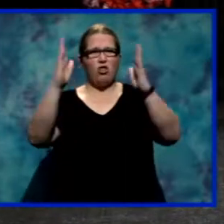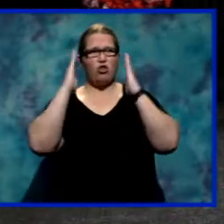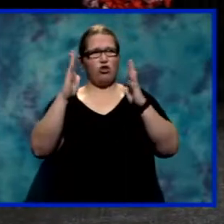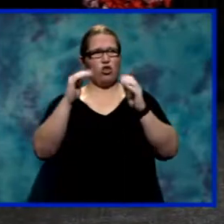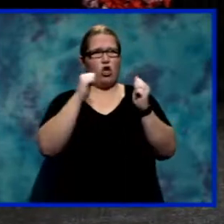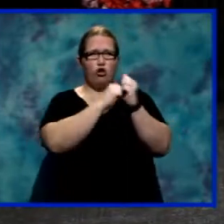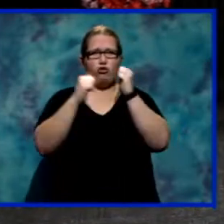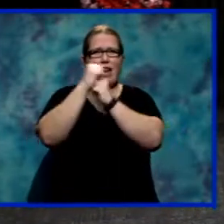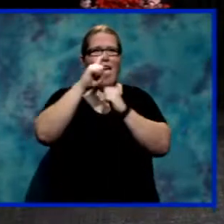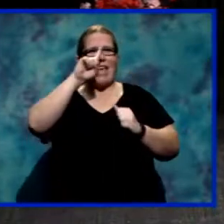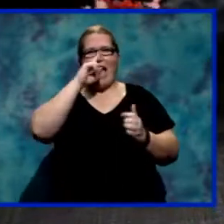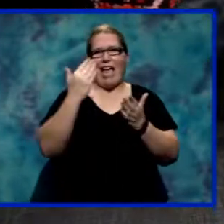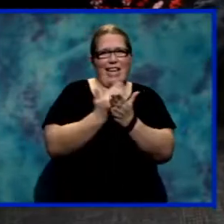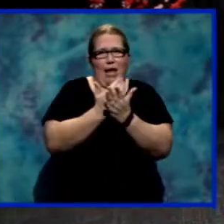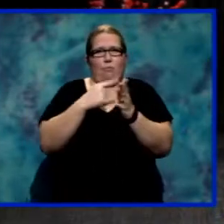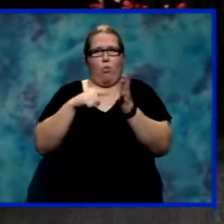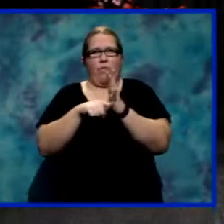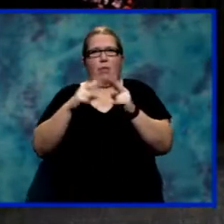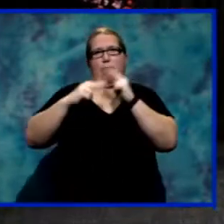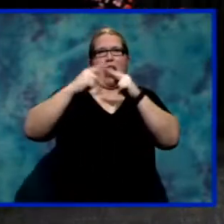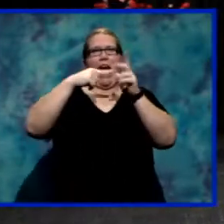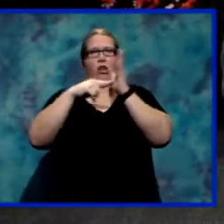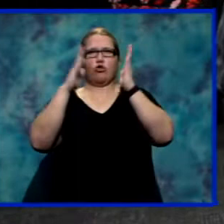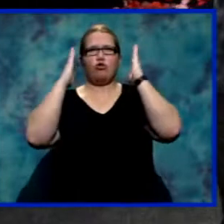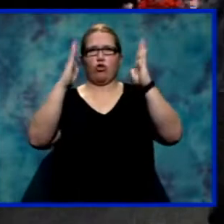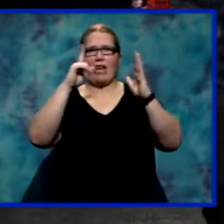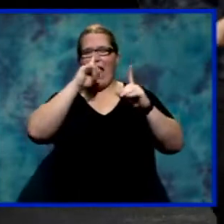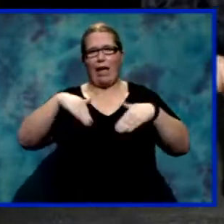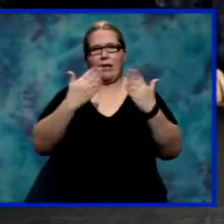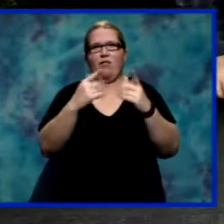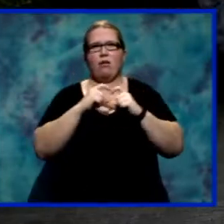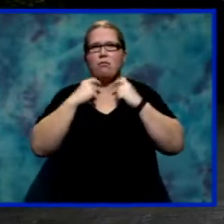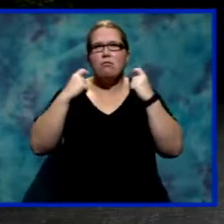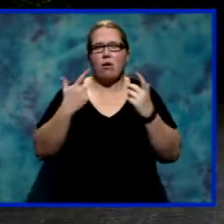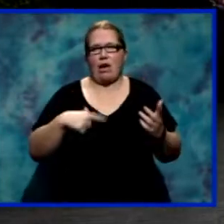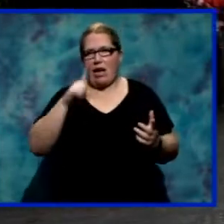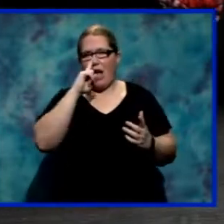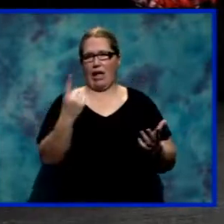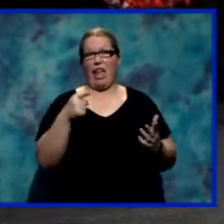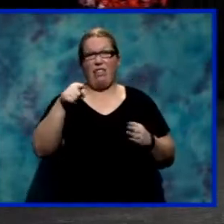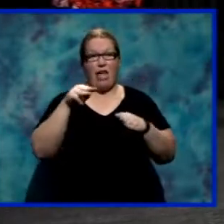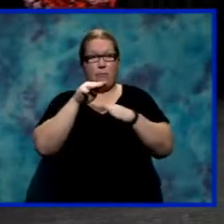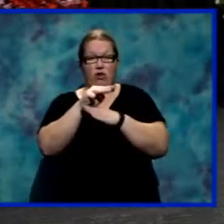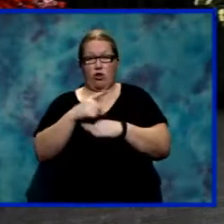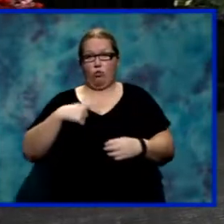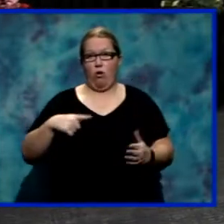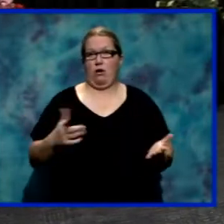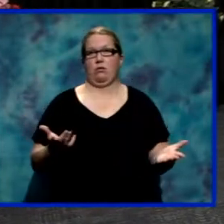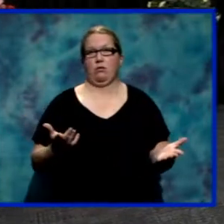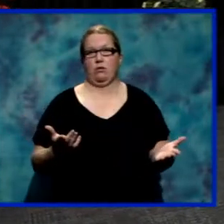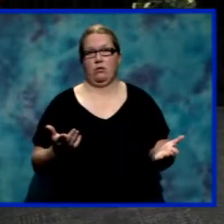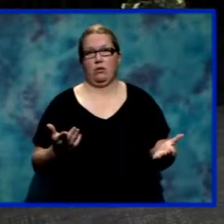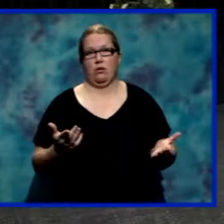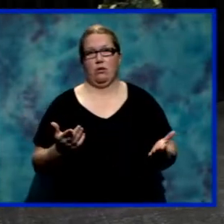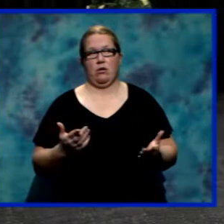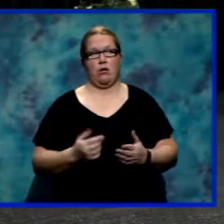structurally can't keep up with the building of churches and supplying pastors. It can't do it. And this message is the reason.